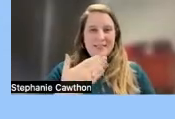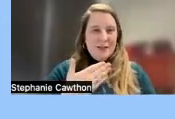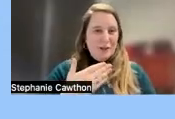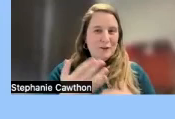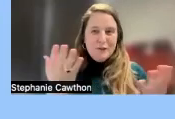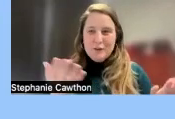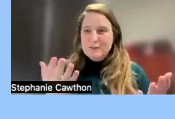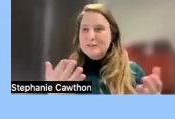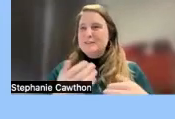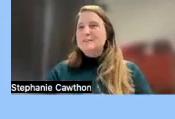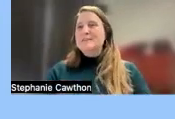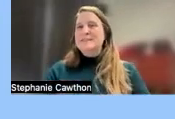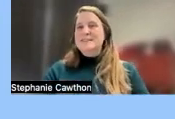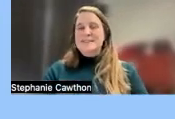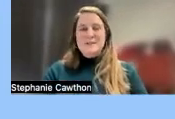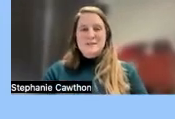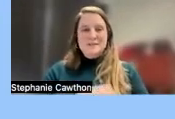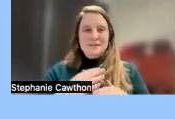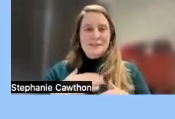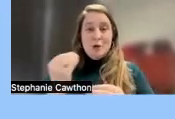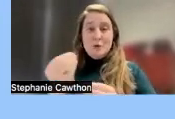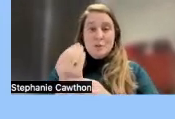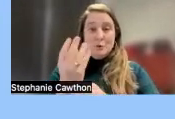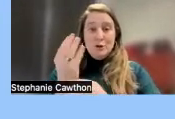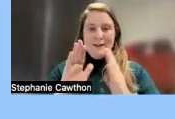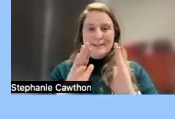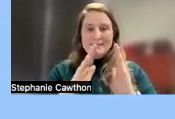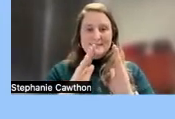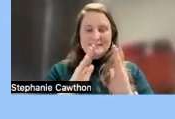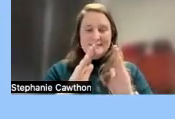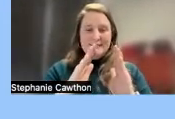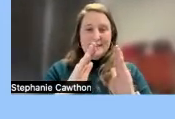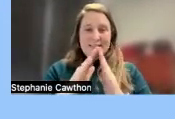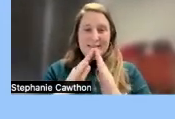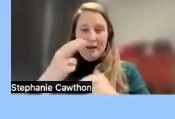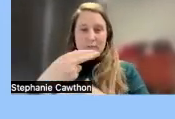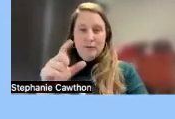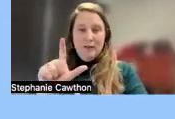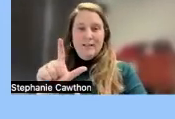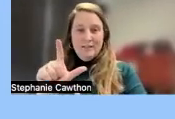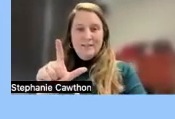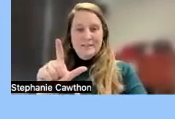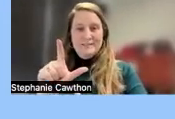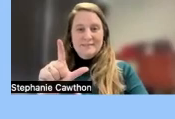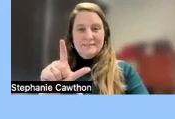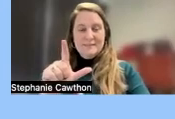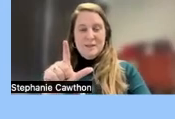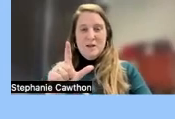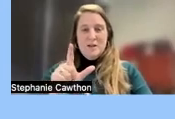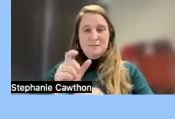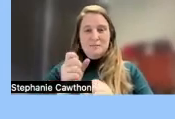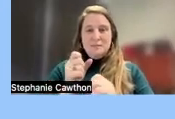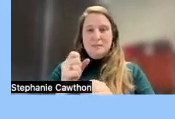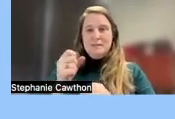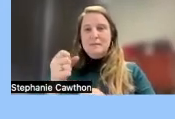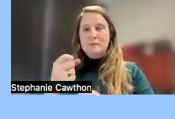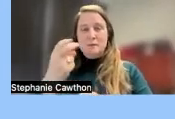Welcome, everyone. Thank you for being here with us today for our Spring Town Hall.